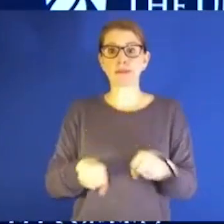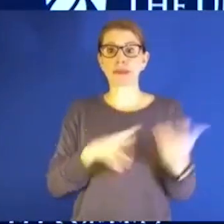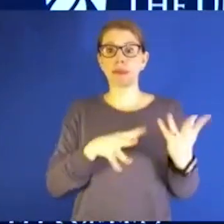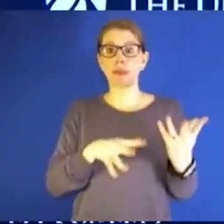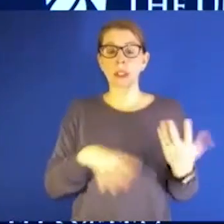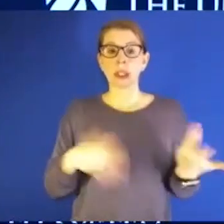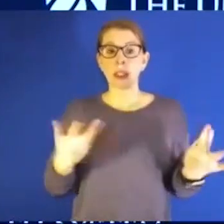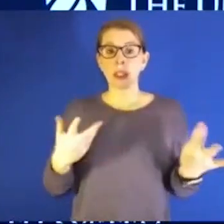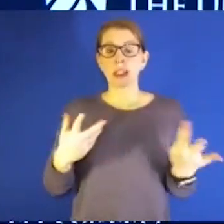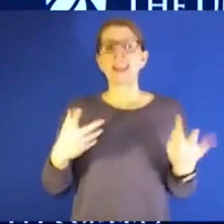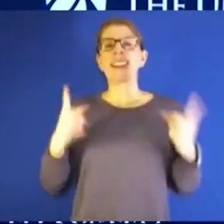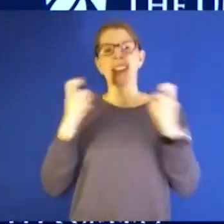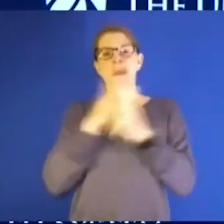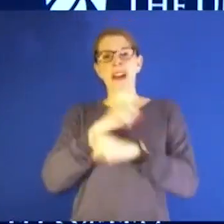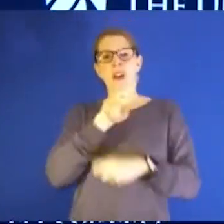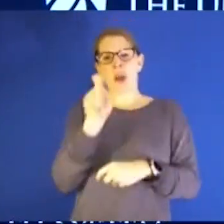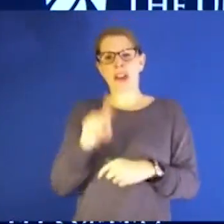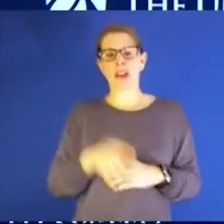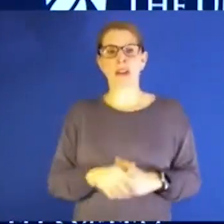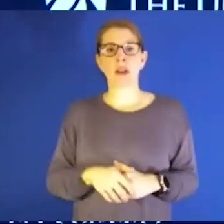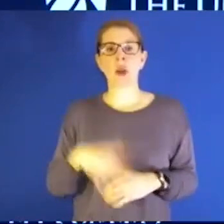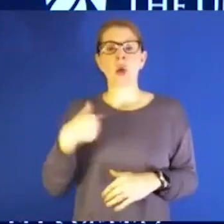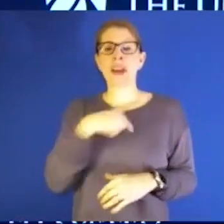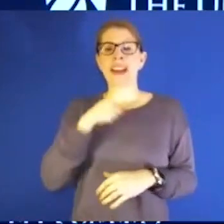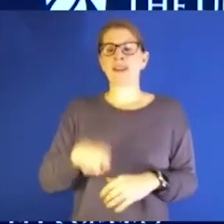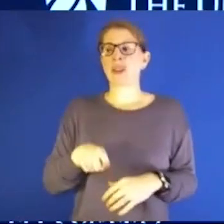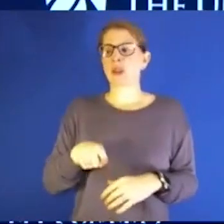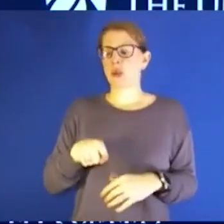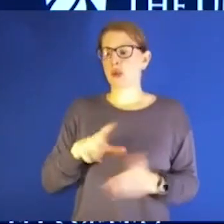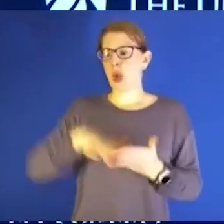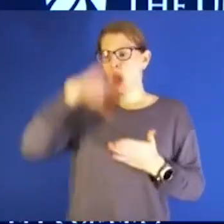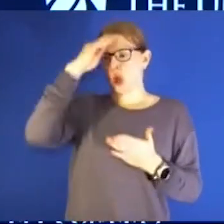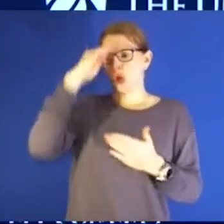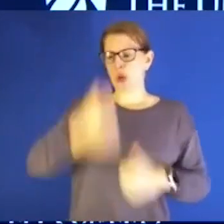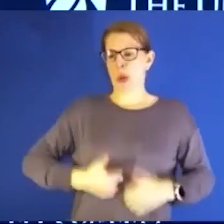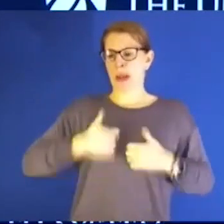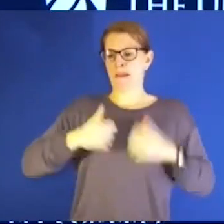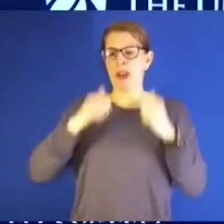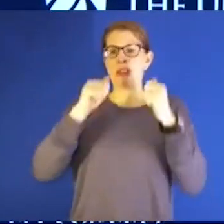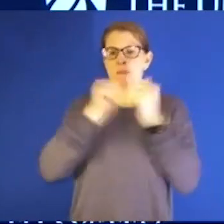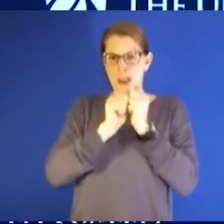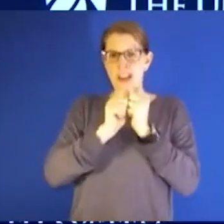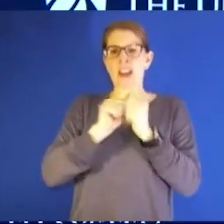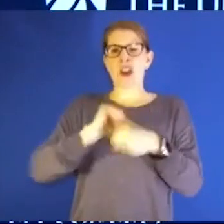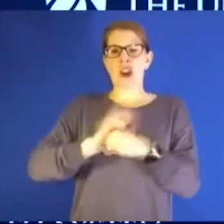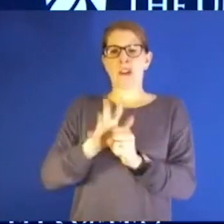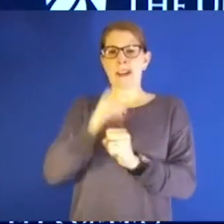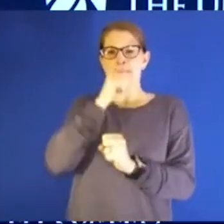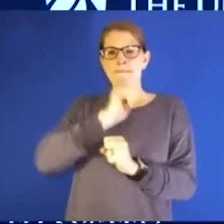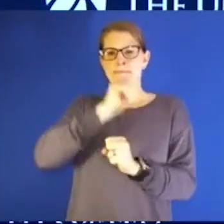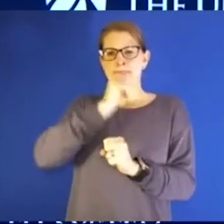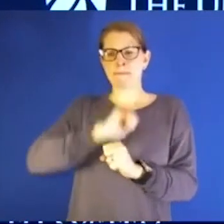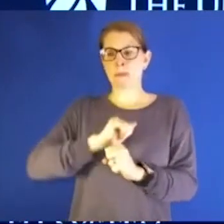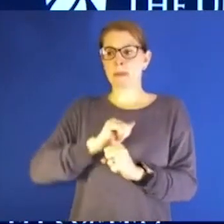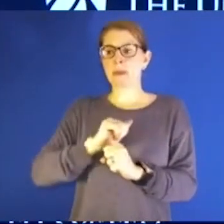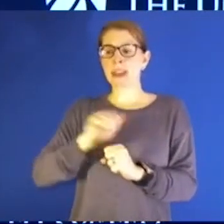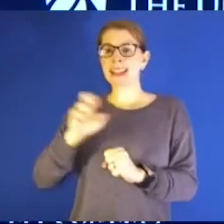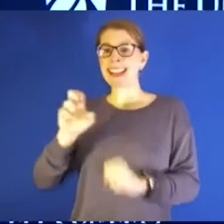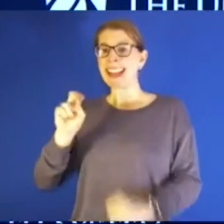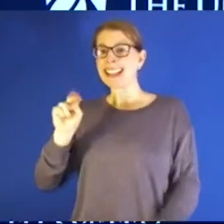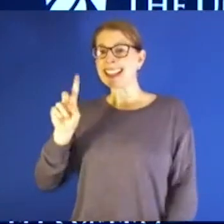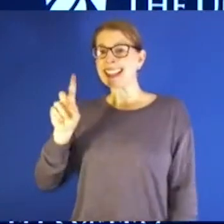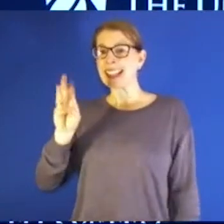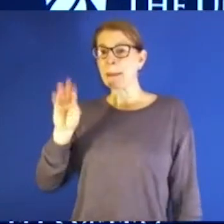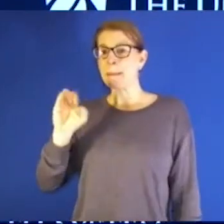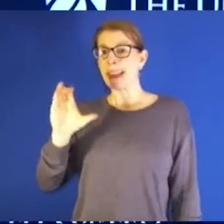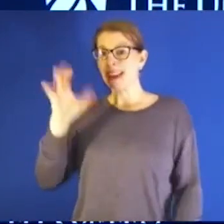We have to learn to live with COVID, and it is our new endemic disease. I think what we're going to experience is what it shows us the last few